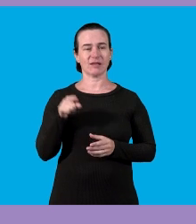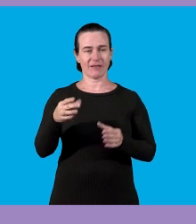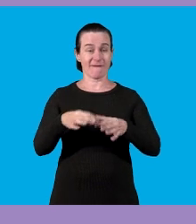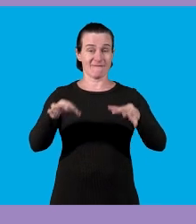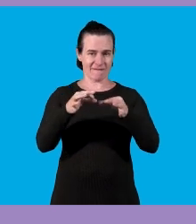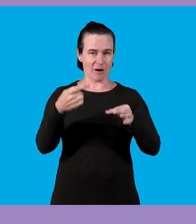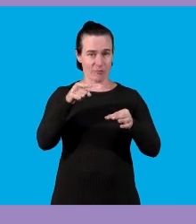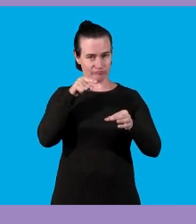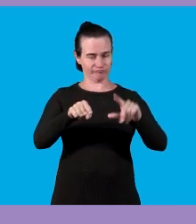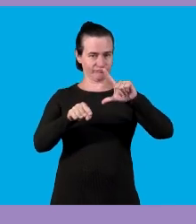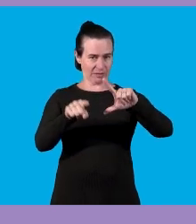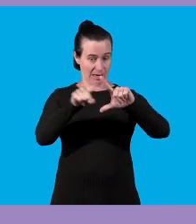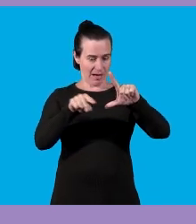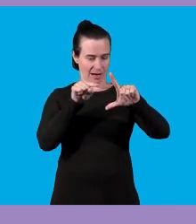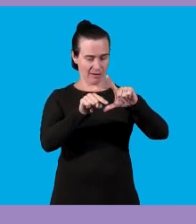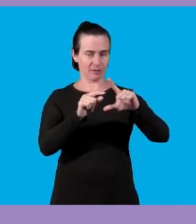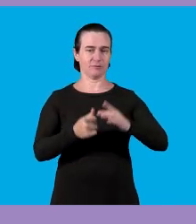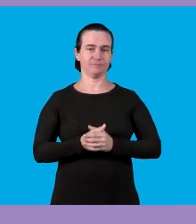That's our value of that angle.